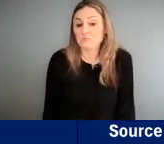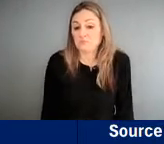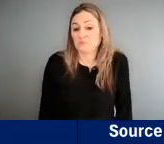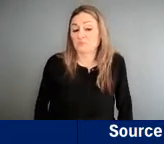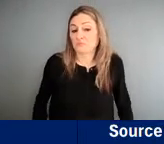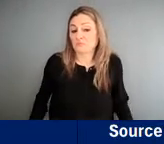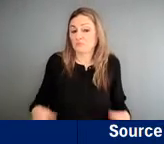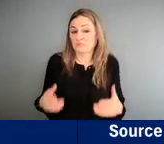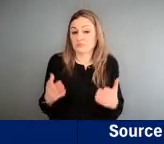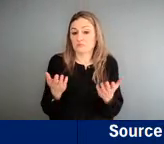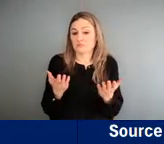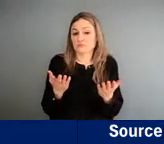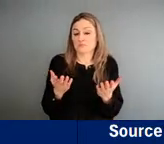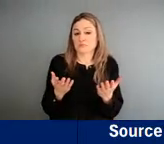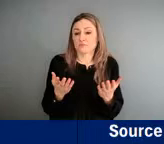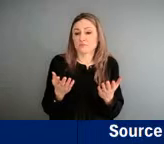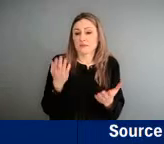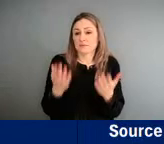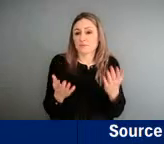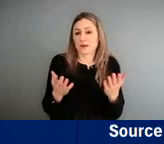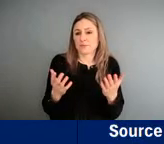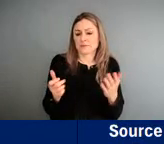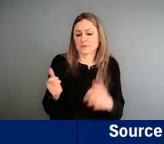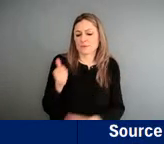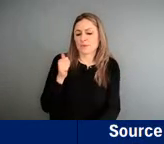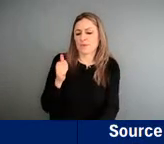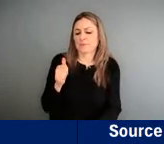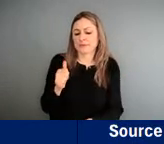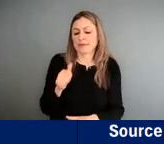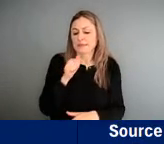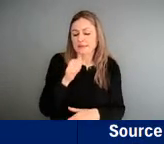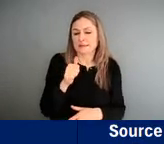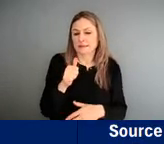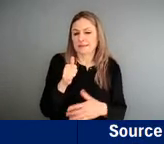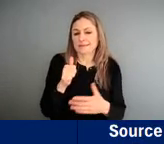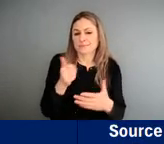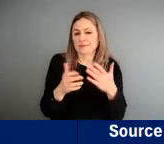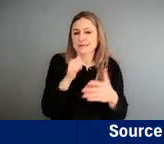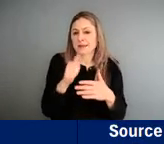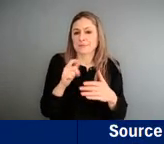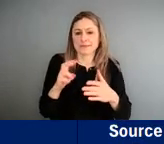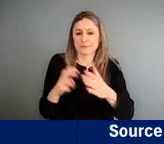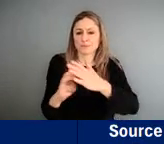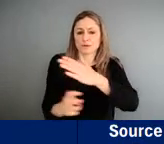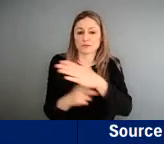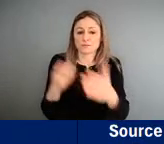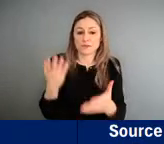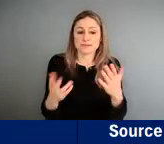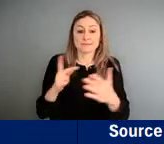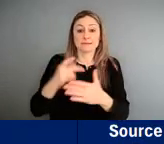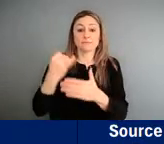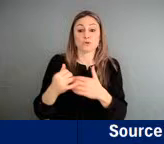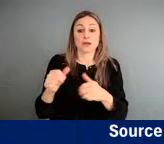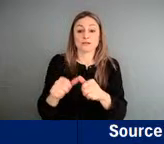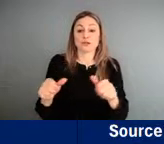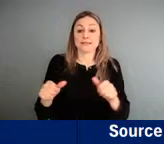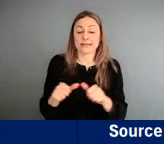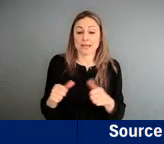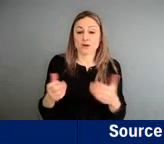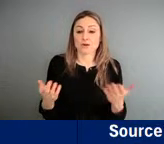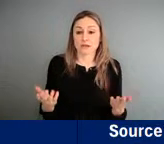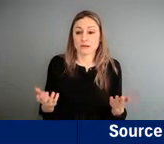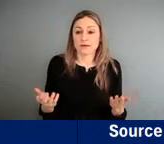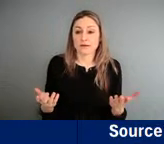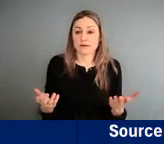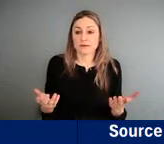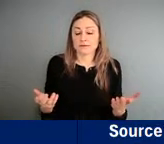it would probably not actually be the bridge. It could be in the project area. And city, I